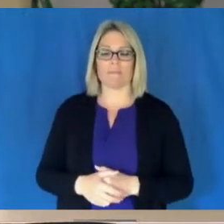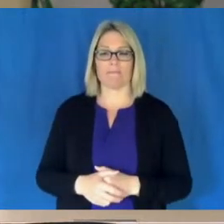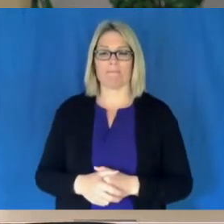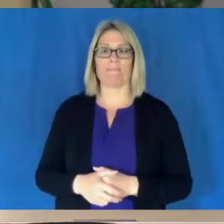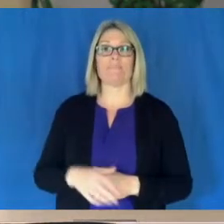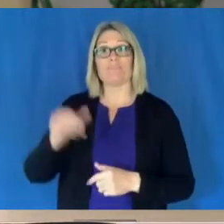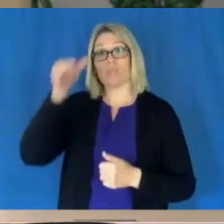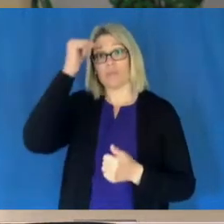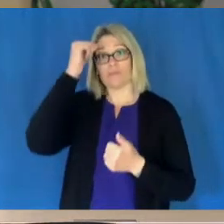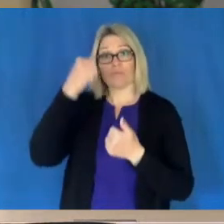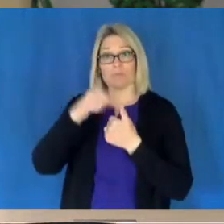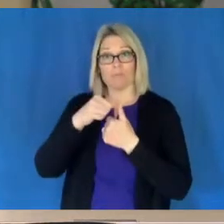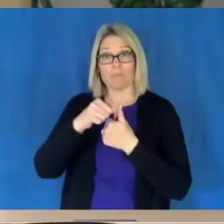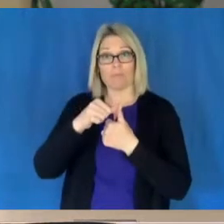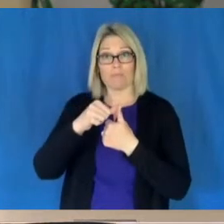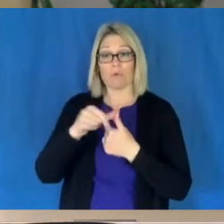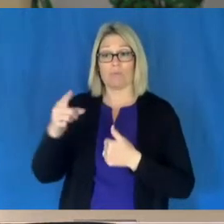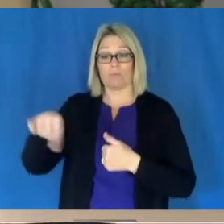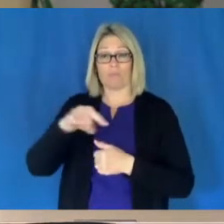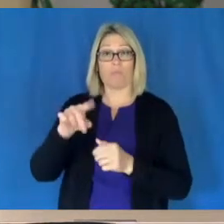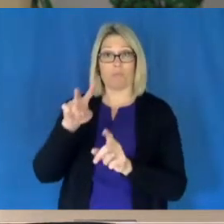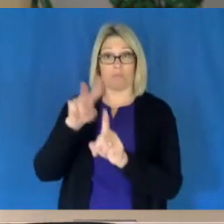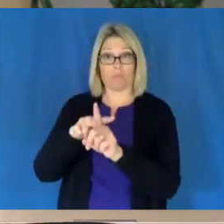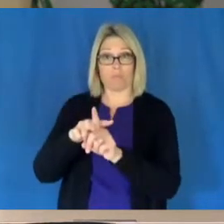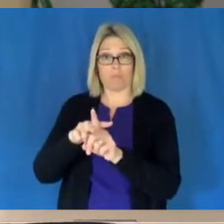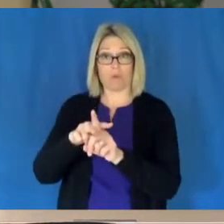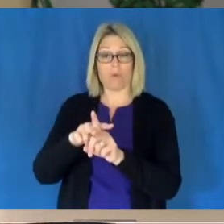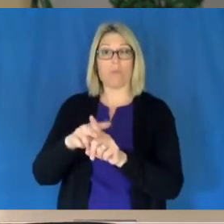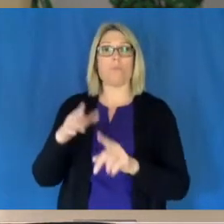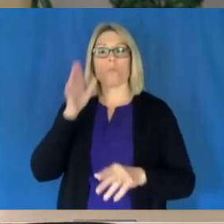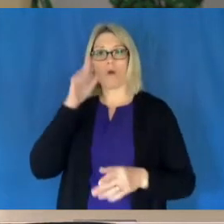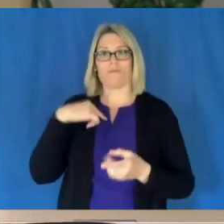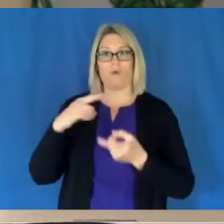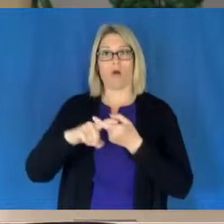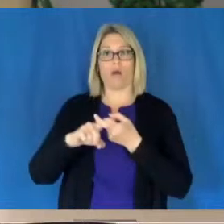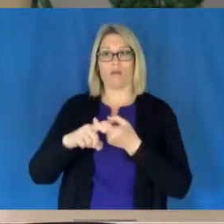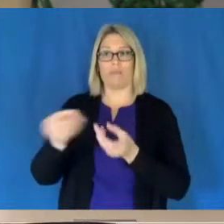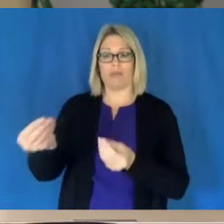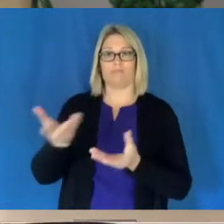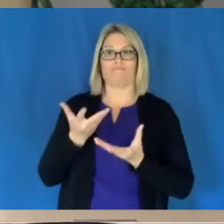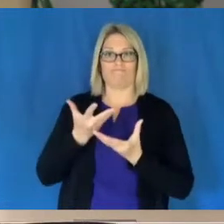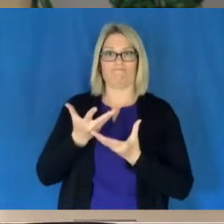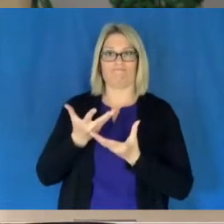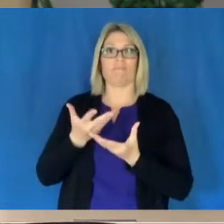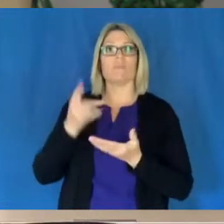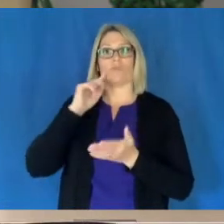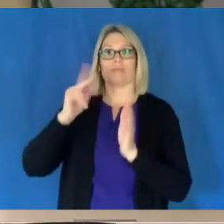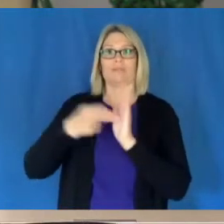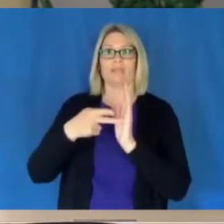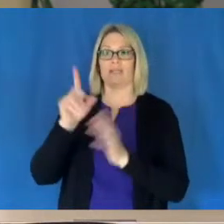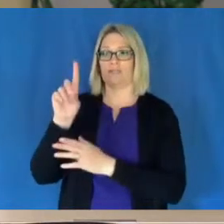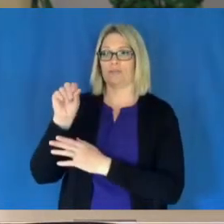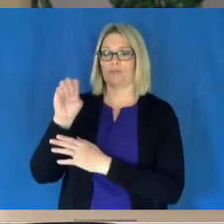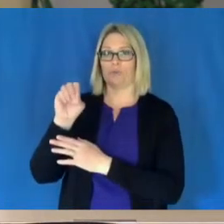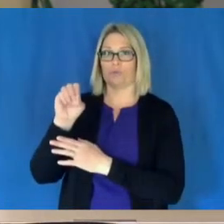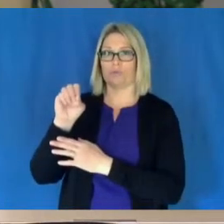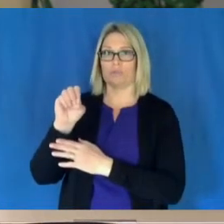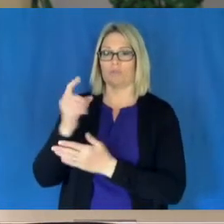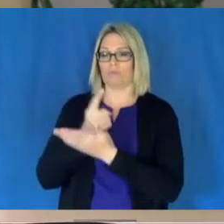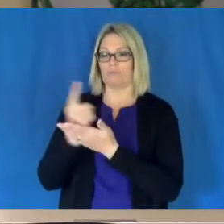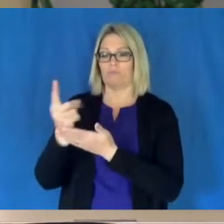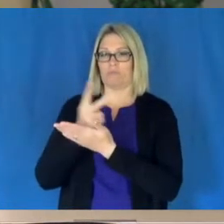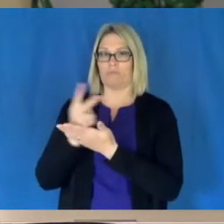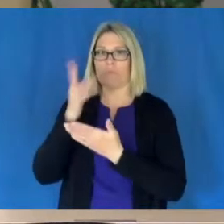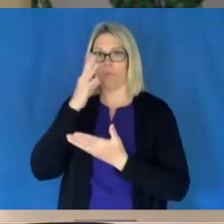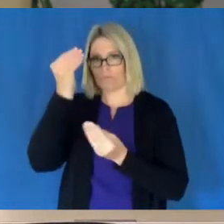Remember that those who have booked an appointment will be receiving an automatic appointment notification with your second dose appointment within the coming weeks.